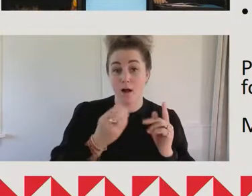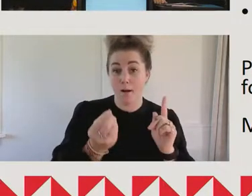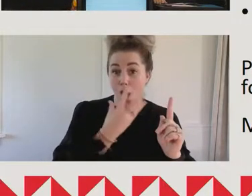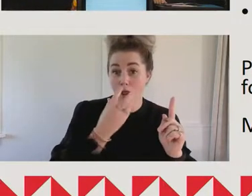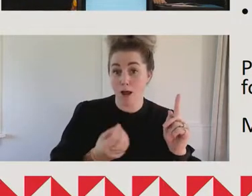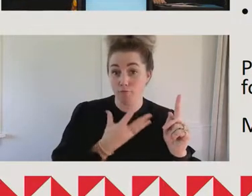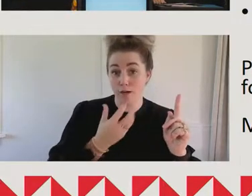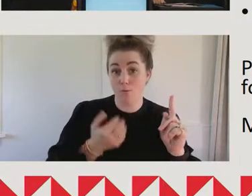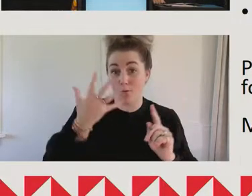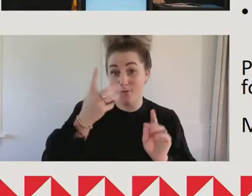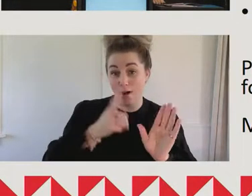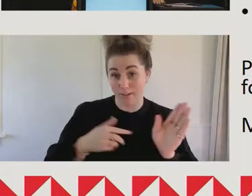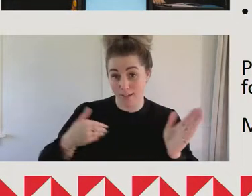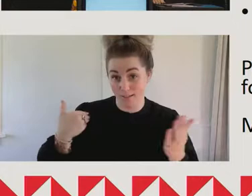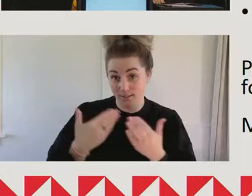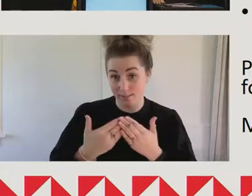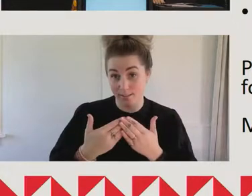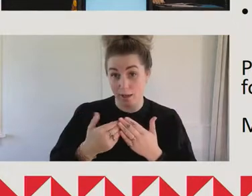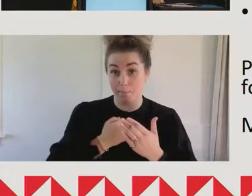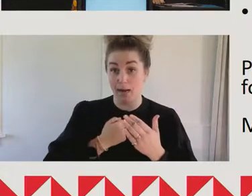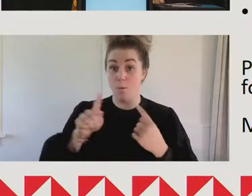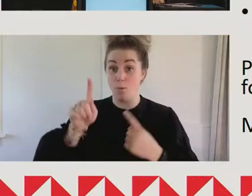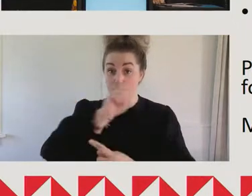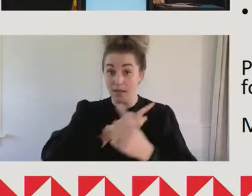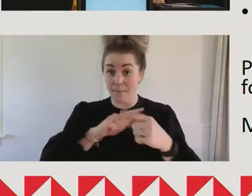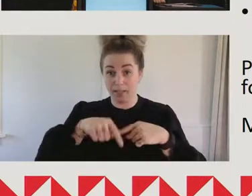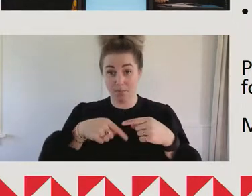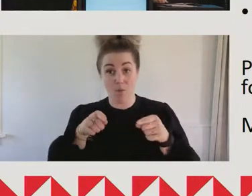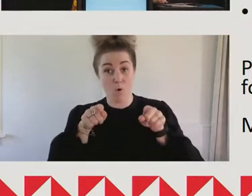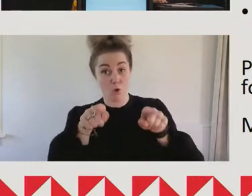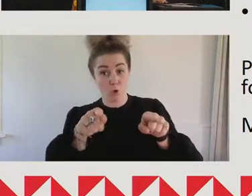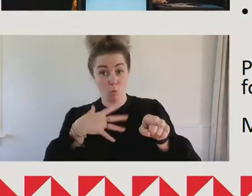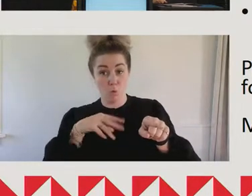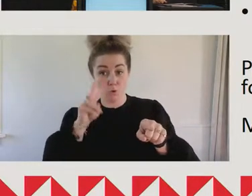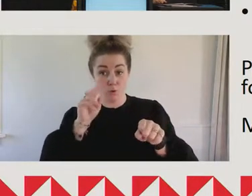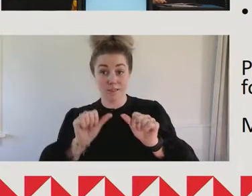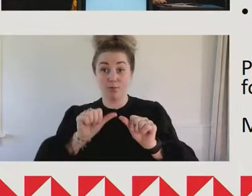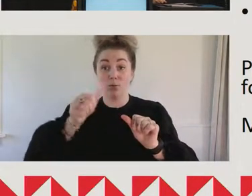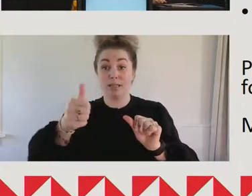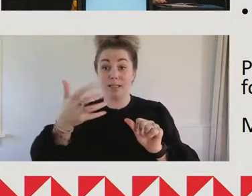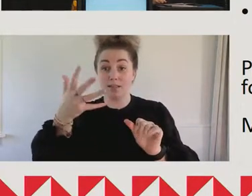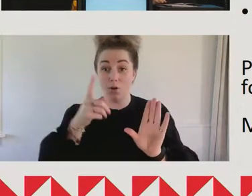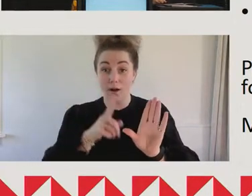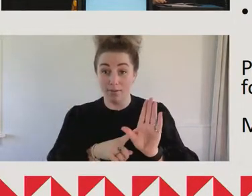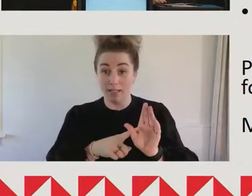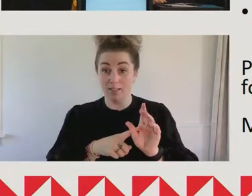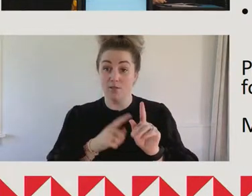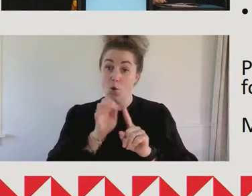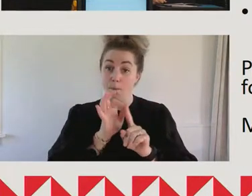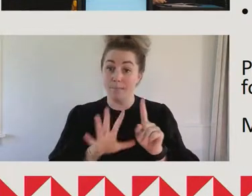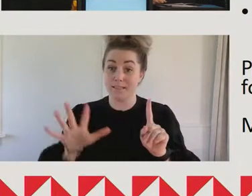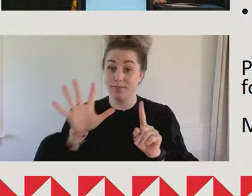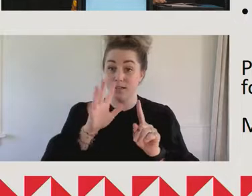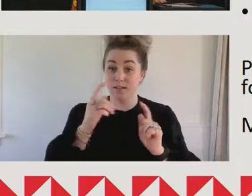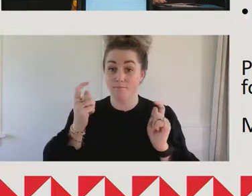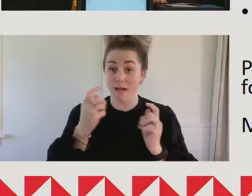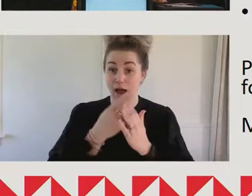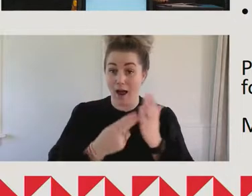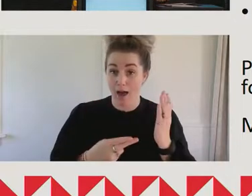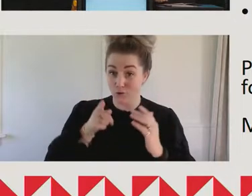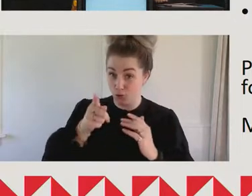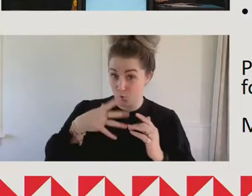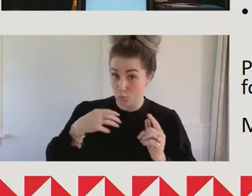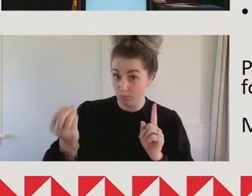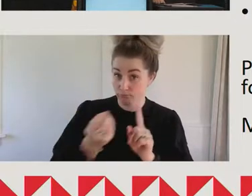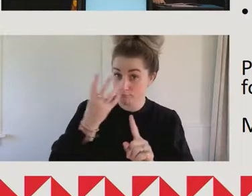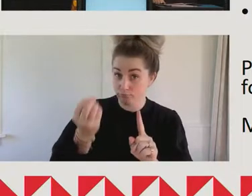past five years but this Summit is about what you'd like to see for the next five years for Pacific Arts what would you like the highlights